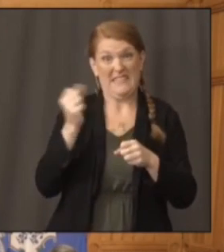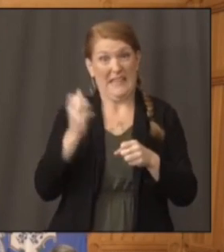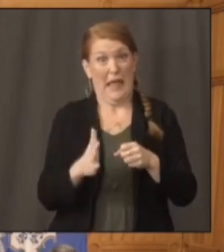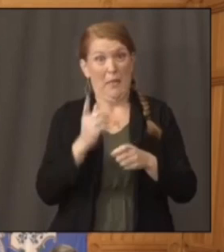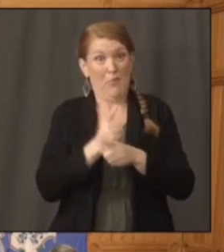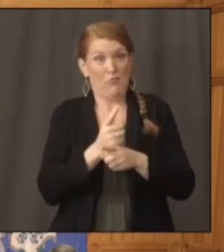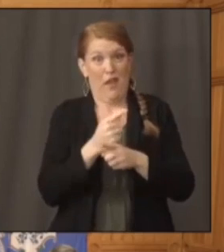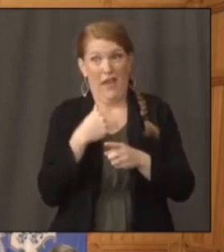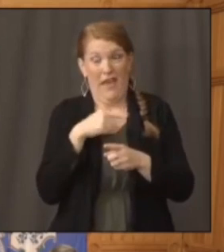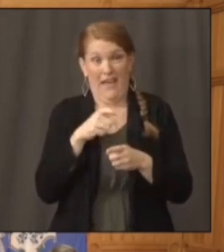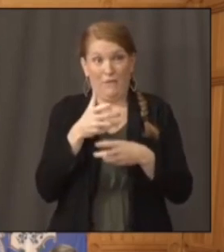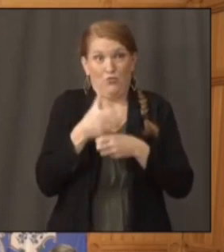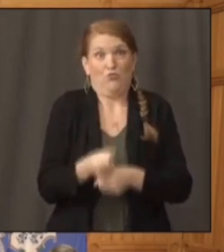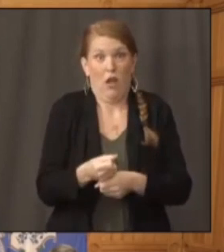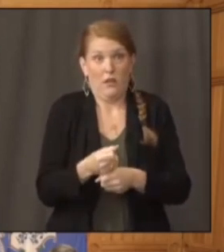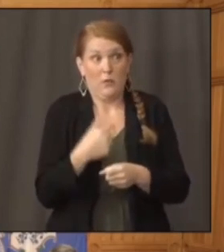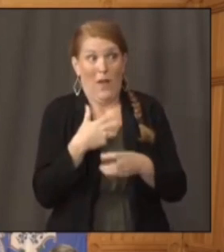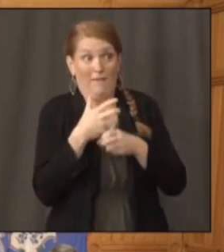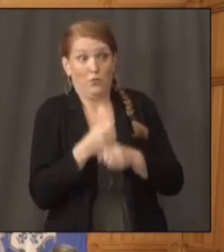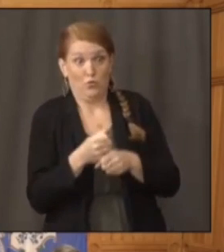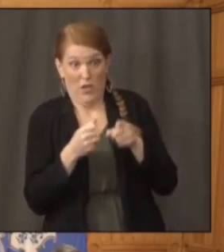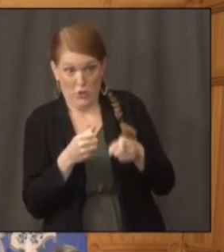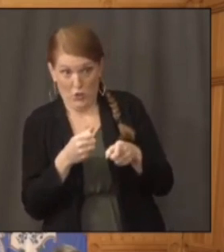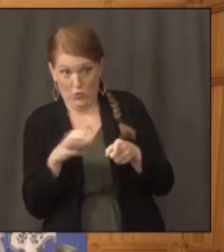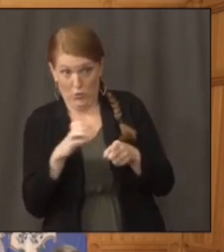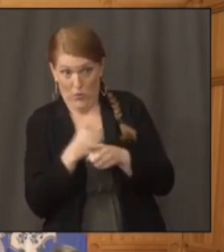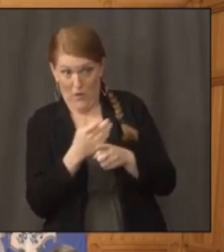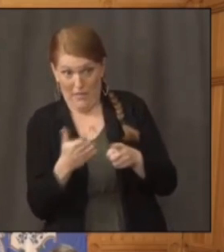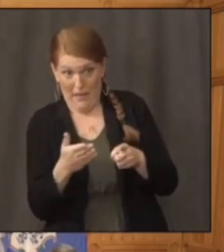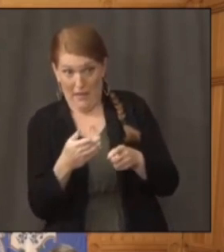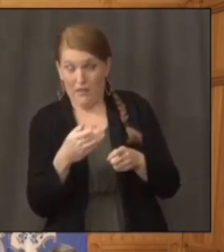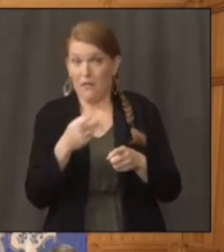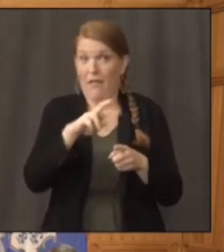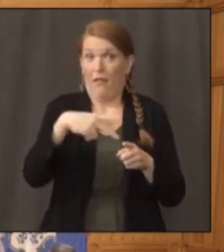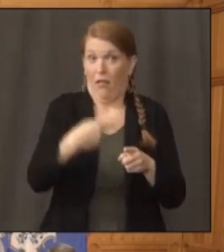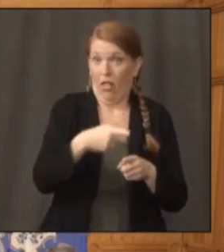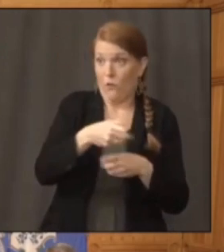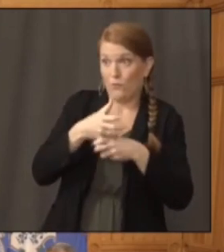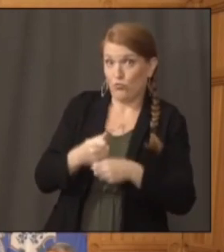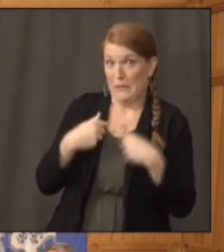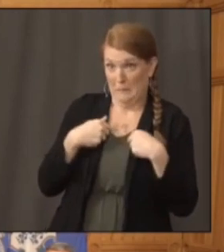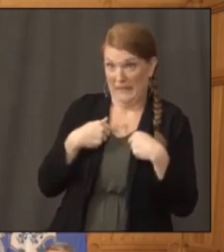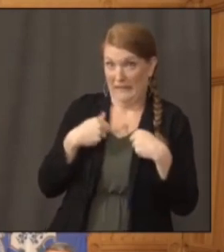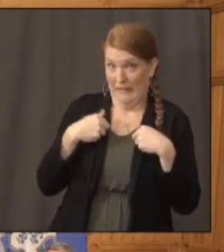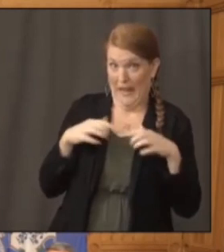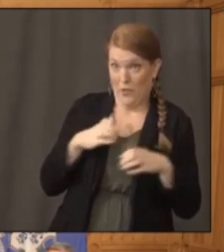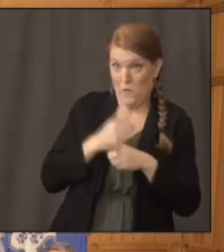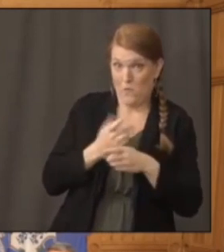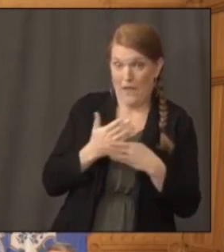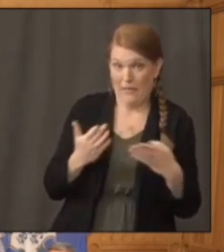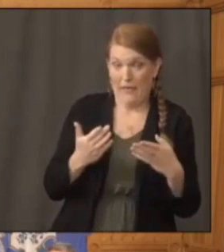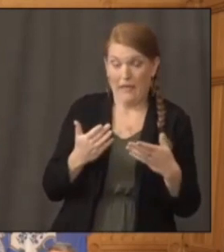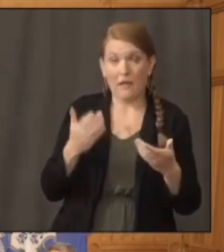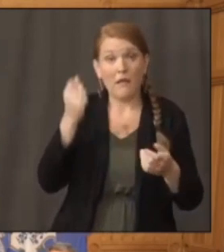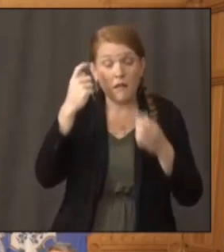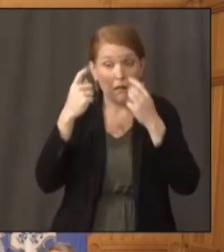going to do the right thing. And then you have to trust me that I'm going to do the right thing. And we all have to